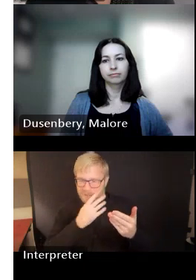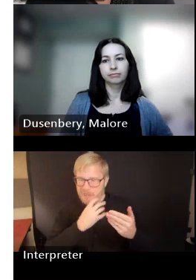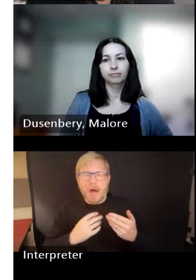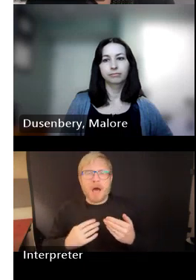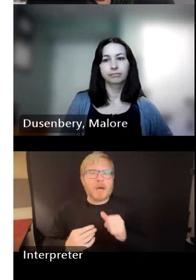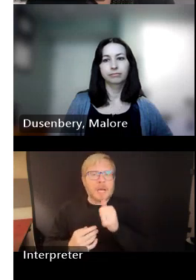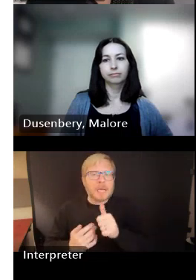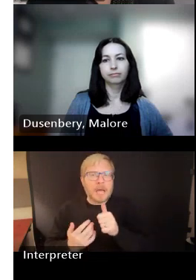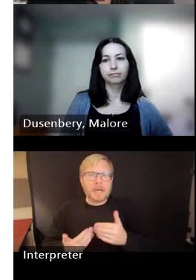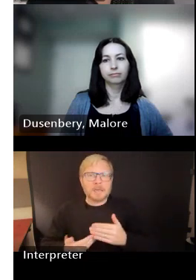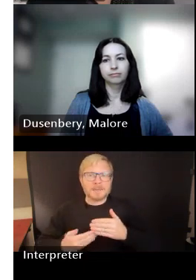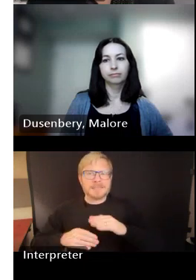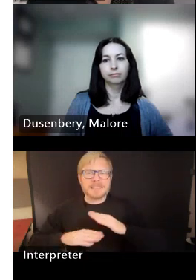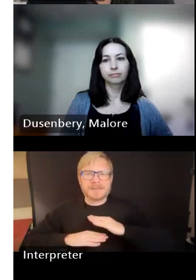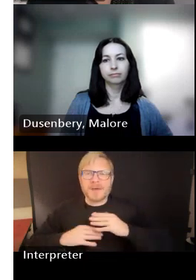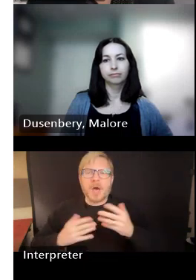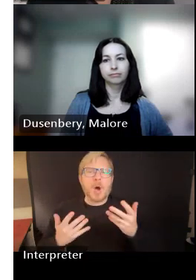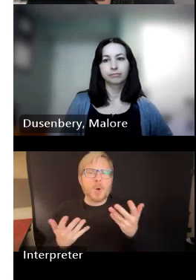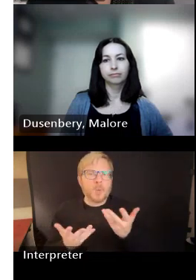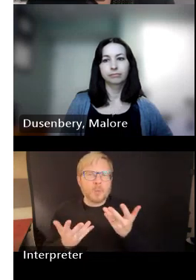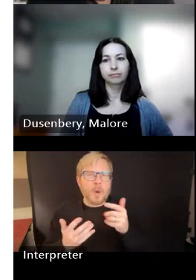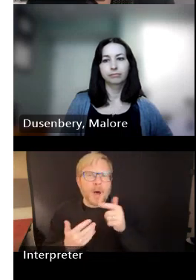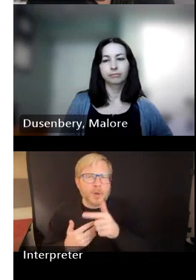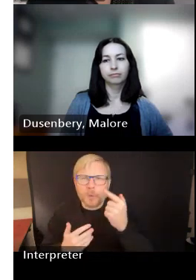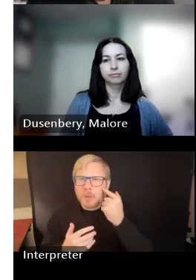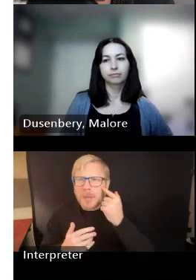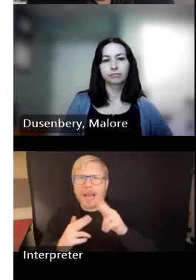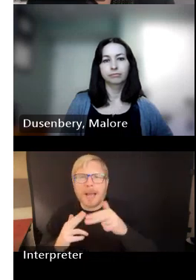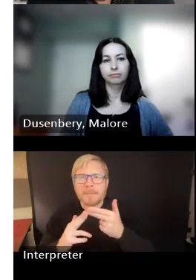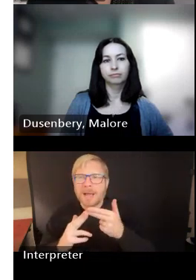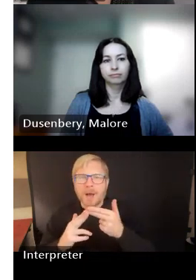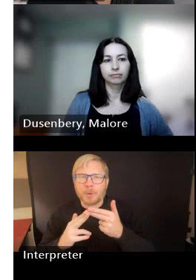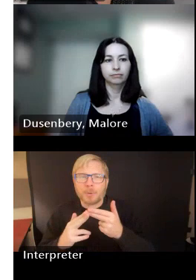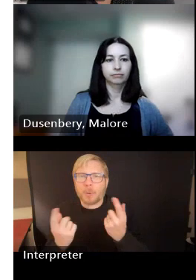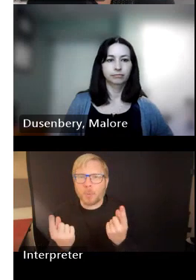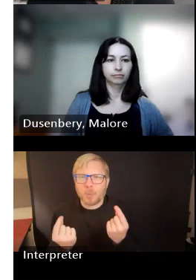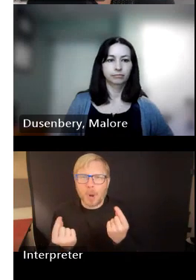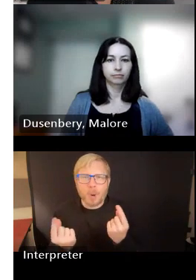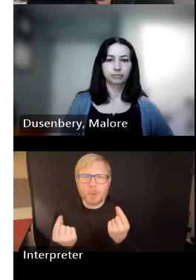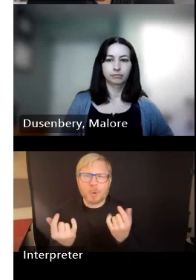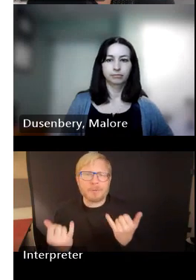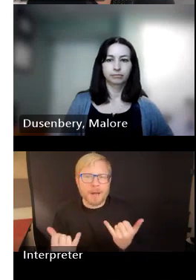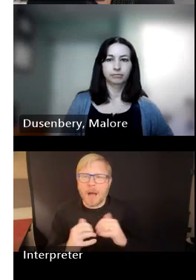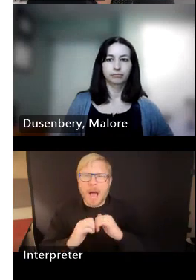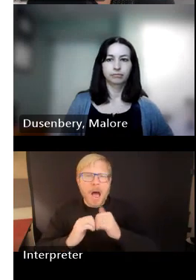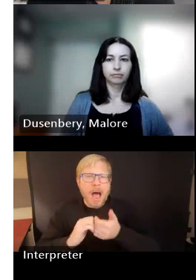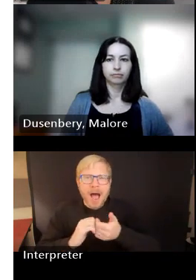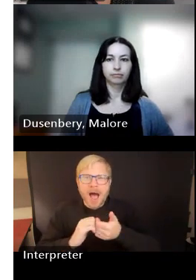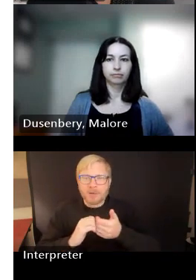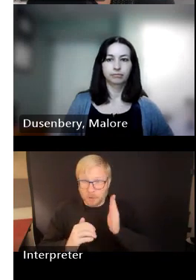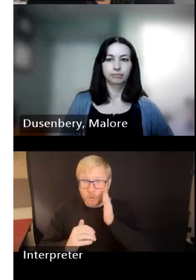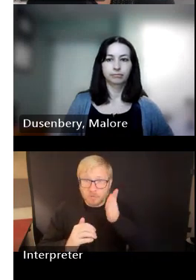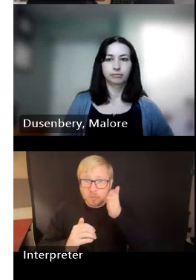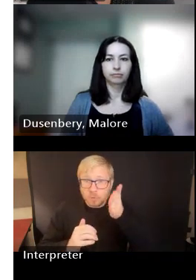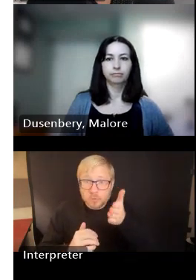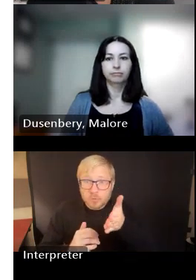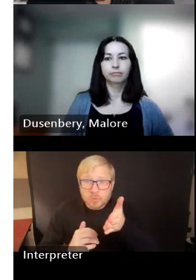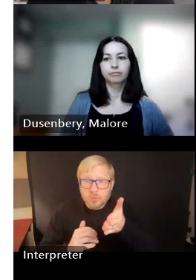think about where we have to go, and how do you reflect on what I just shared about survivors' needs?